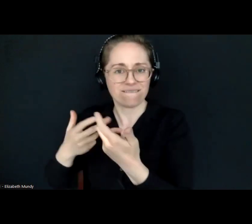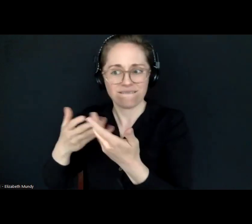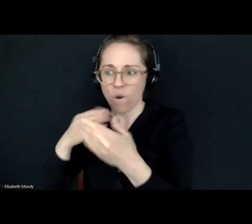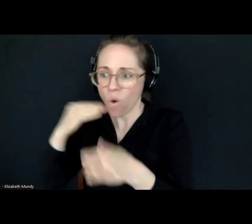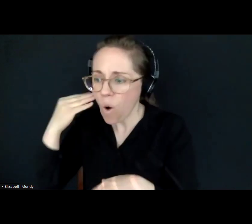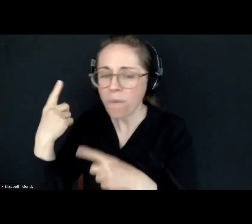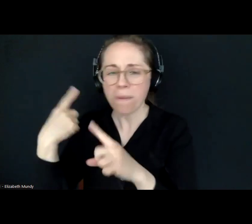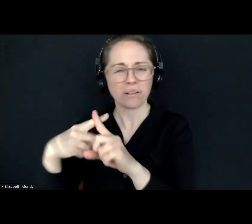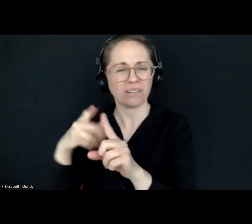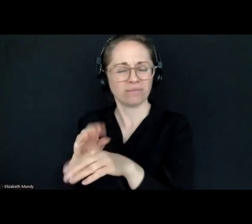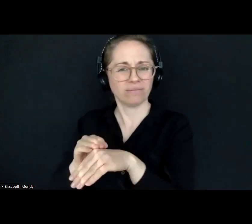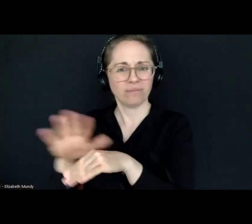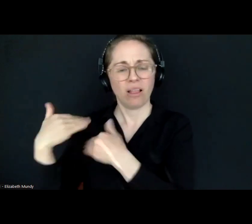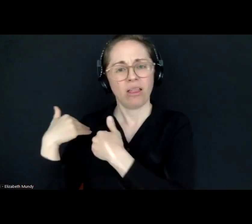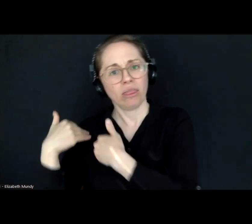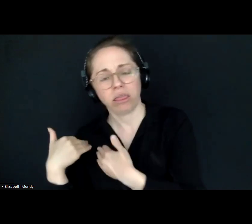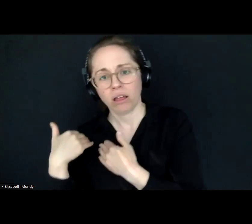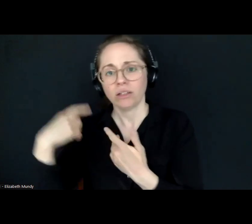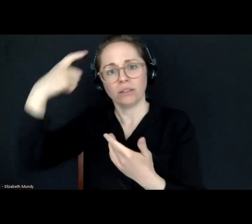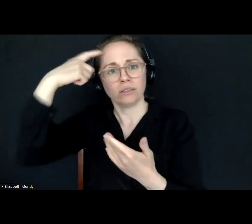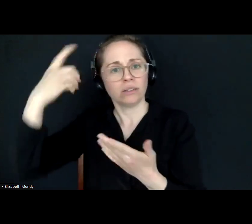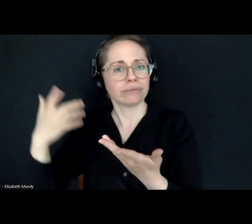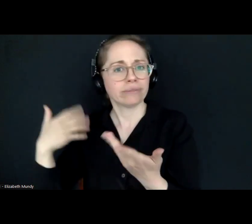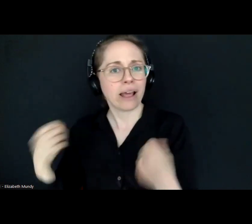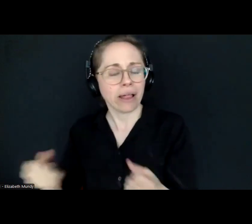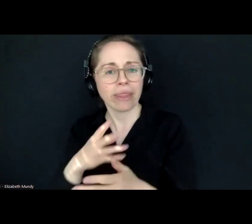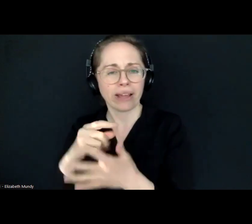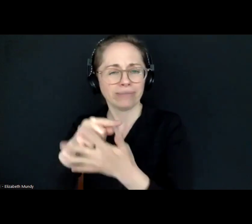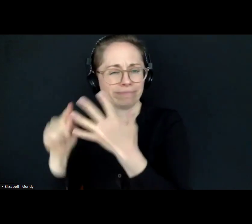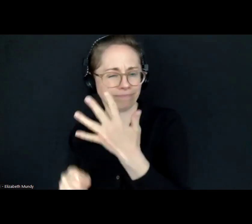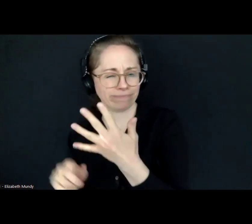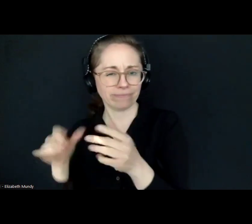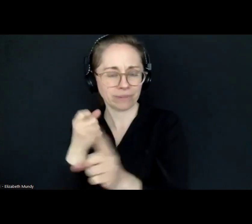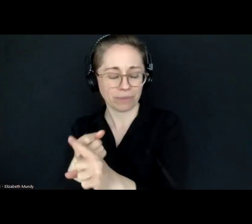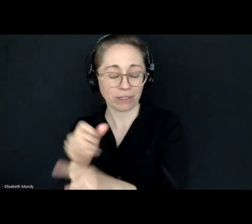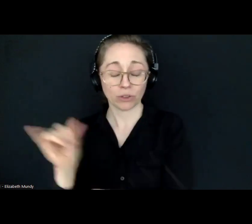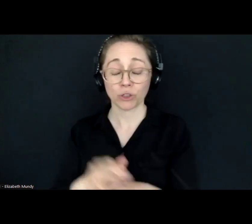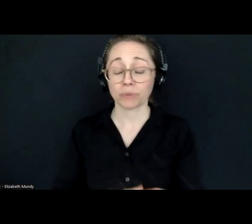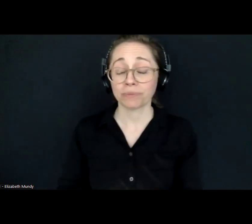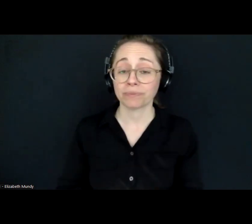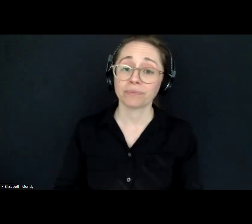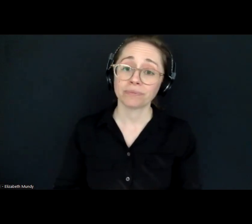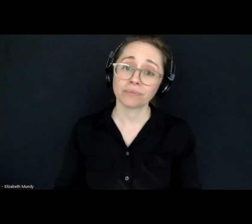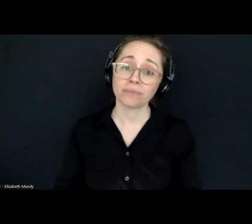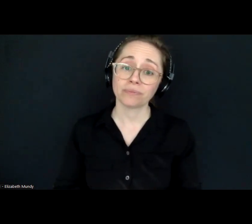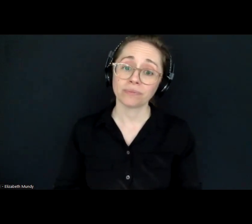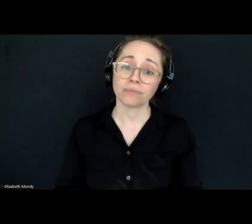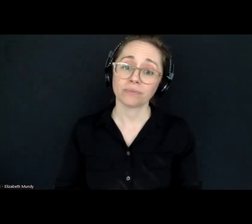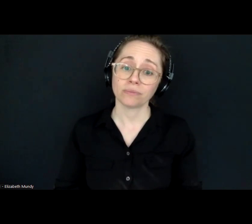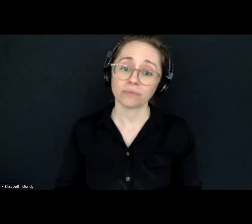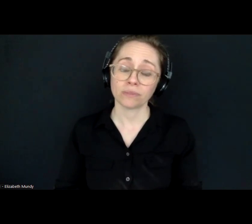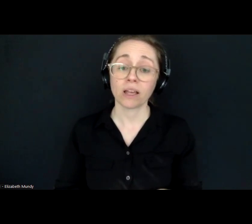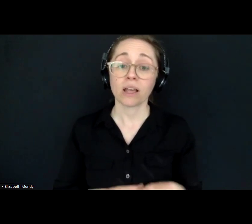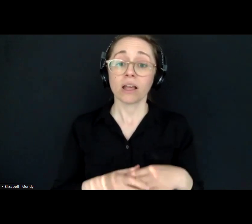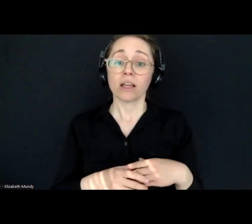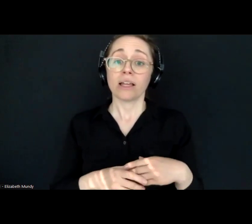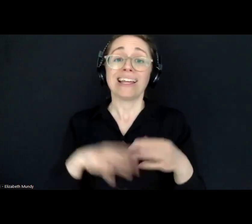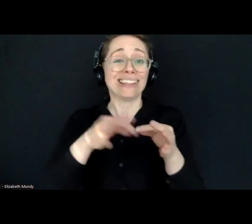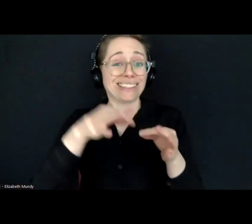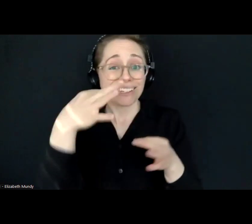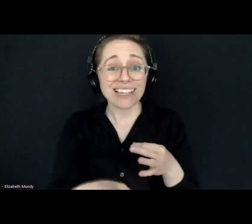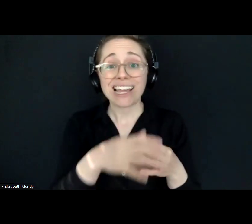older adults. The proposed delays in funding of both the Home Safe and housing and